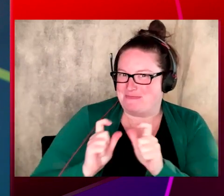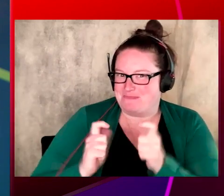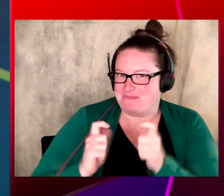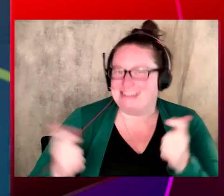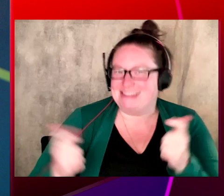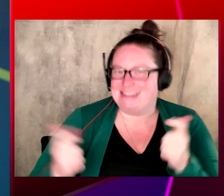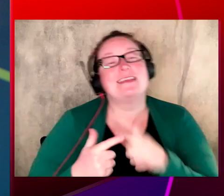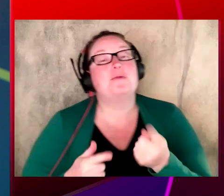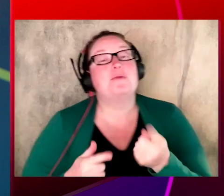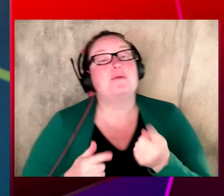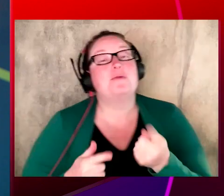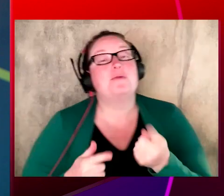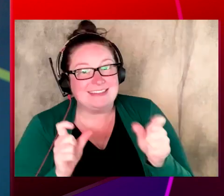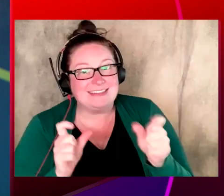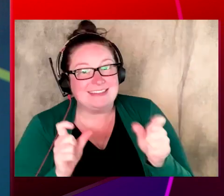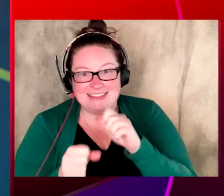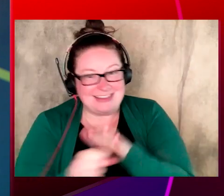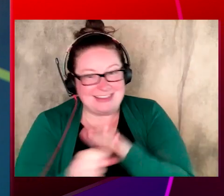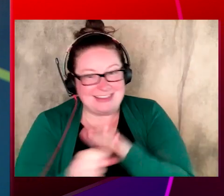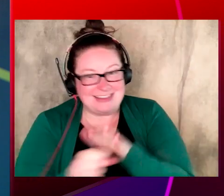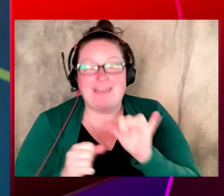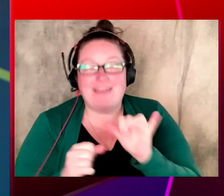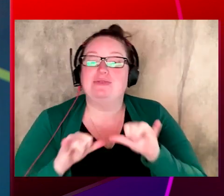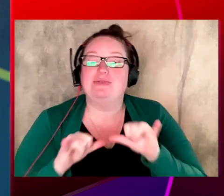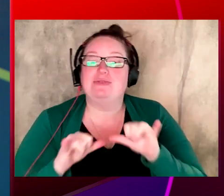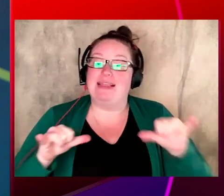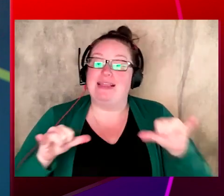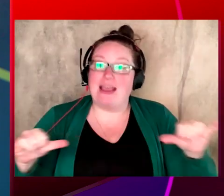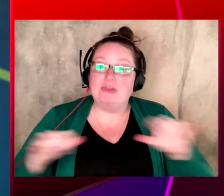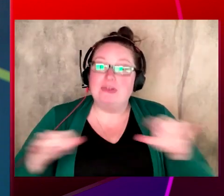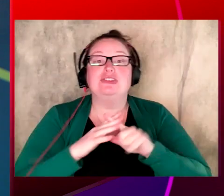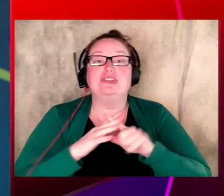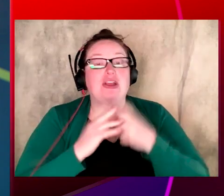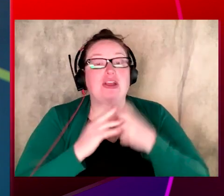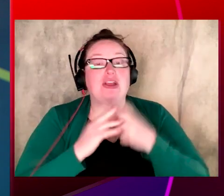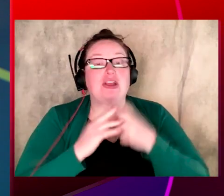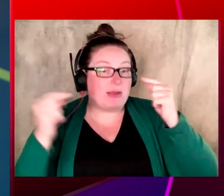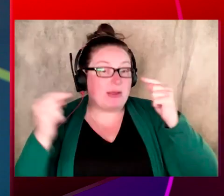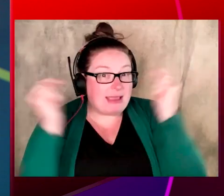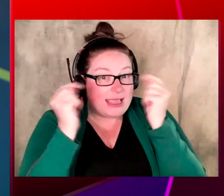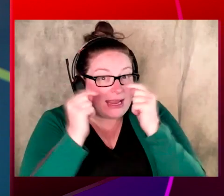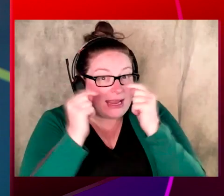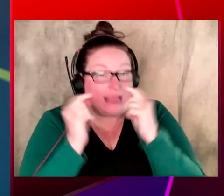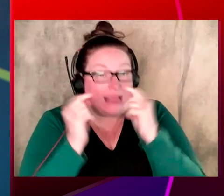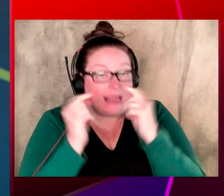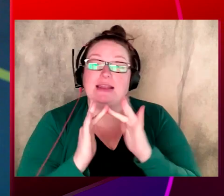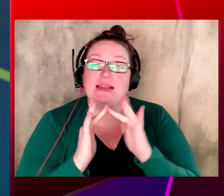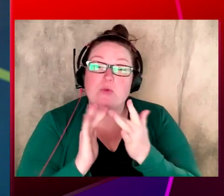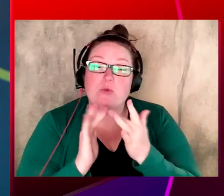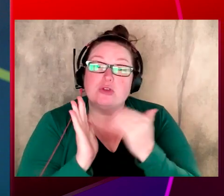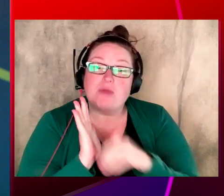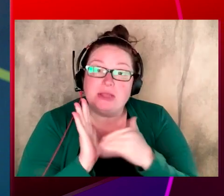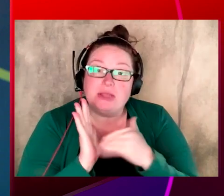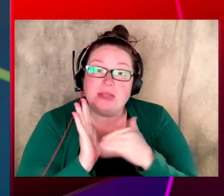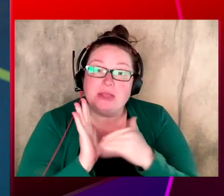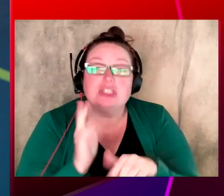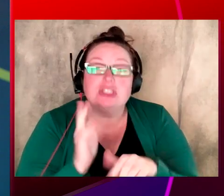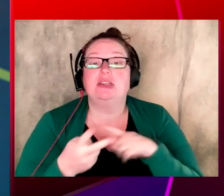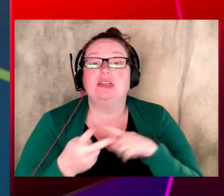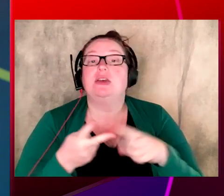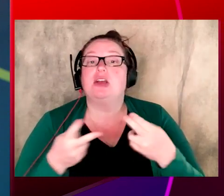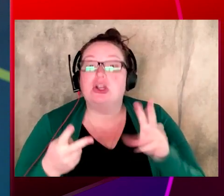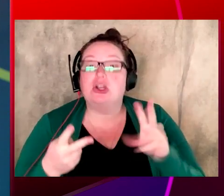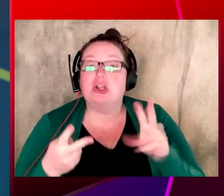right? So now I have to scale out. And then you start thinking about the headache of the network replication, the hardware, the